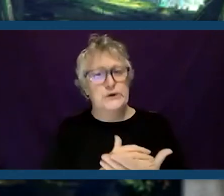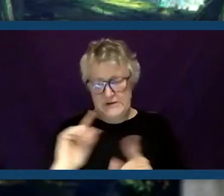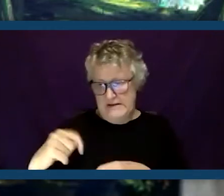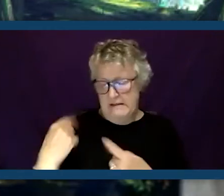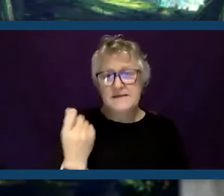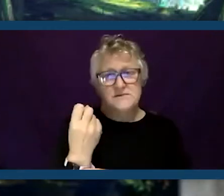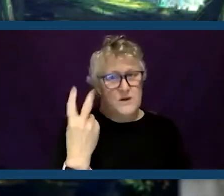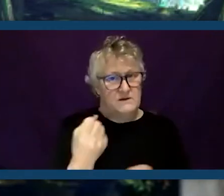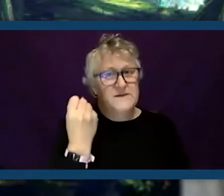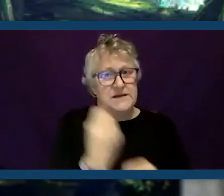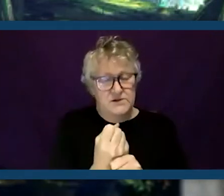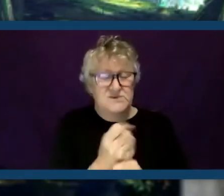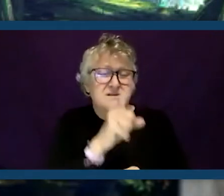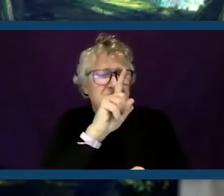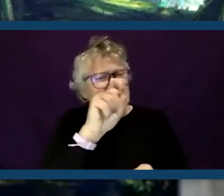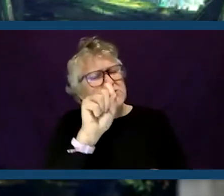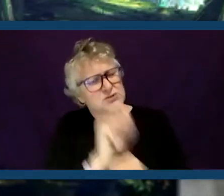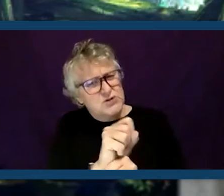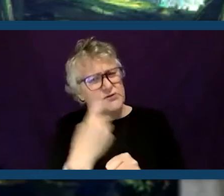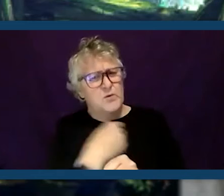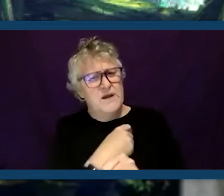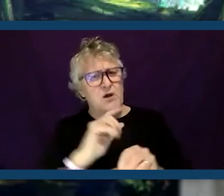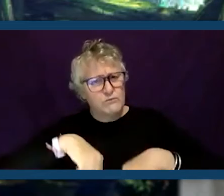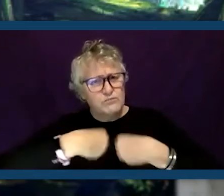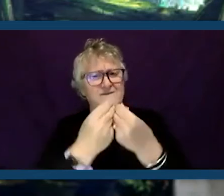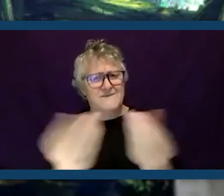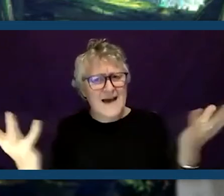that, we're providing space for the community to